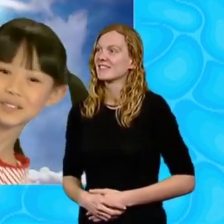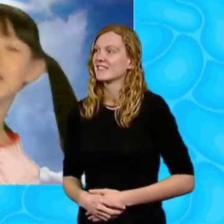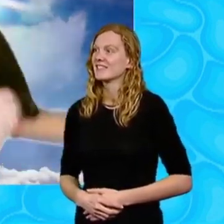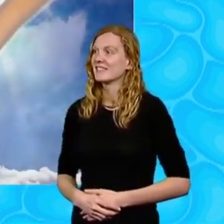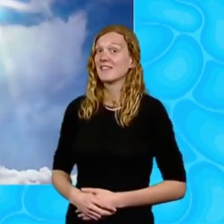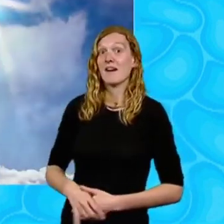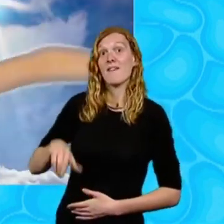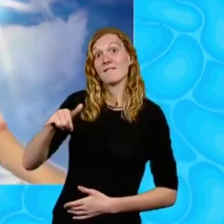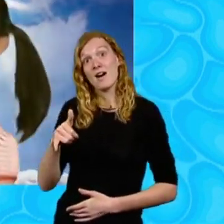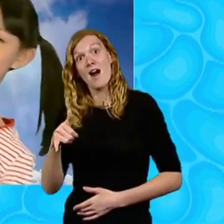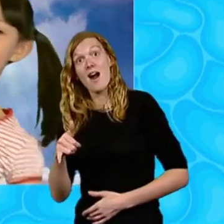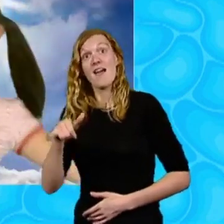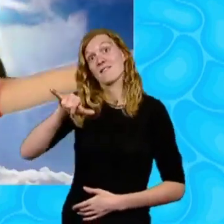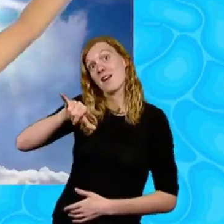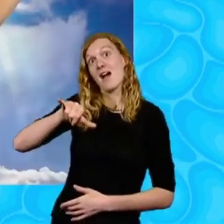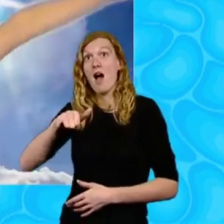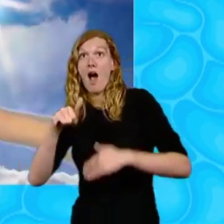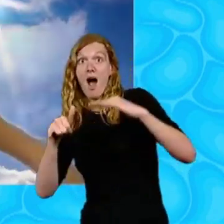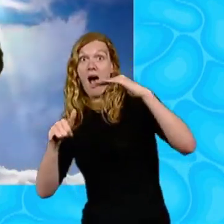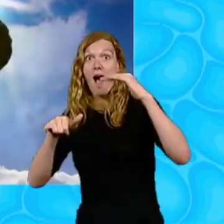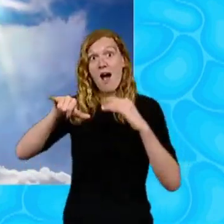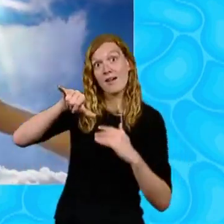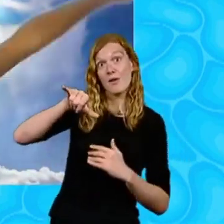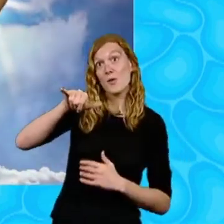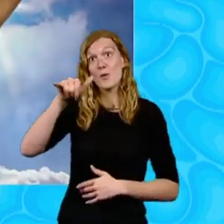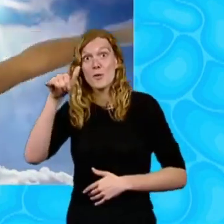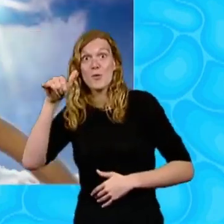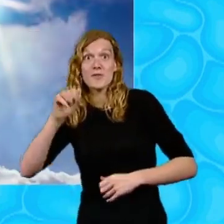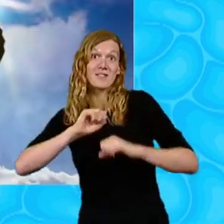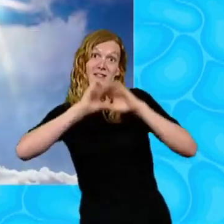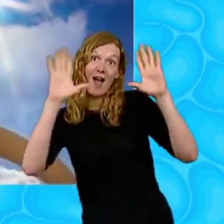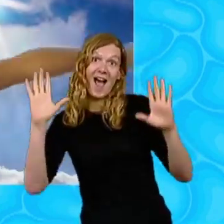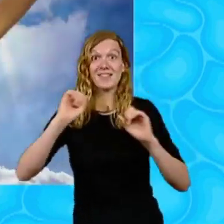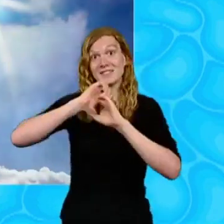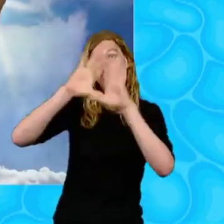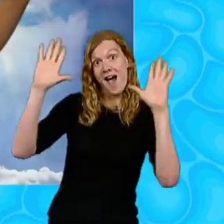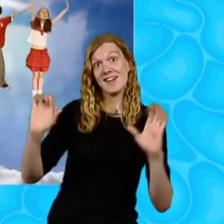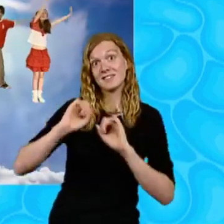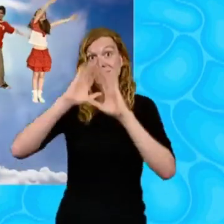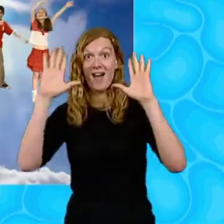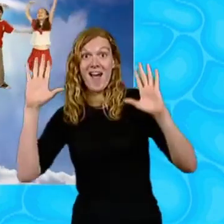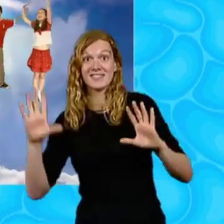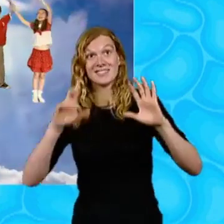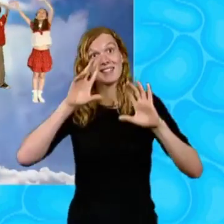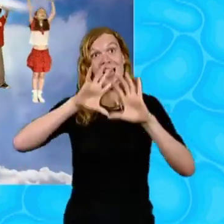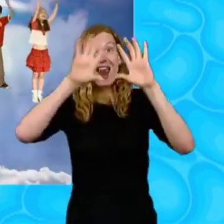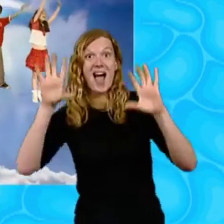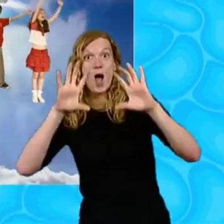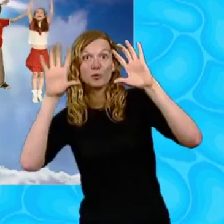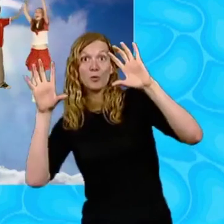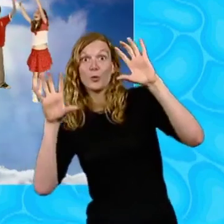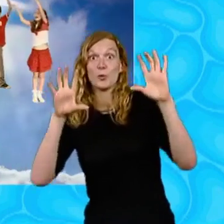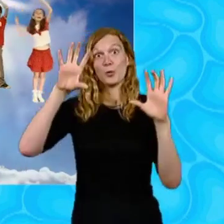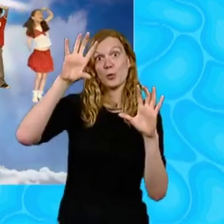Flying high, high, high, in the sky, sky, sky, you can watch the clouds go